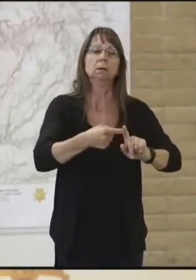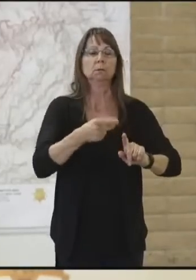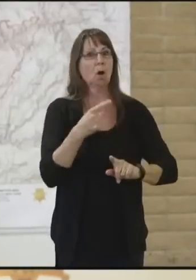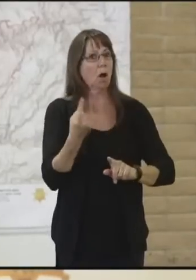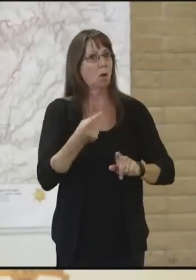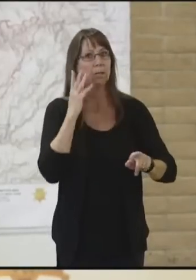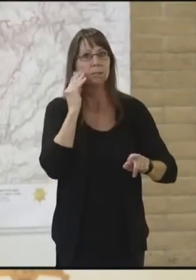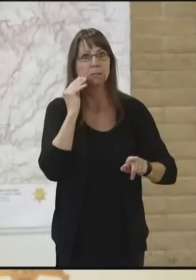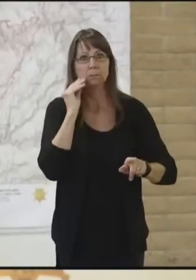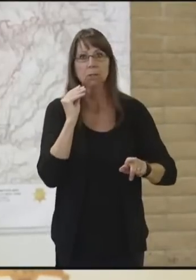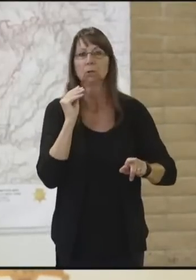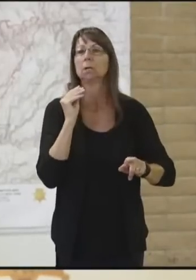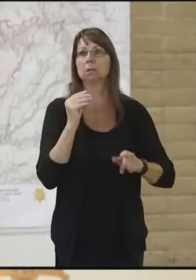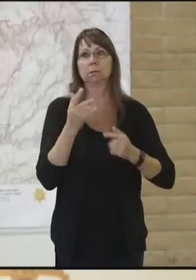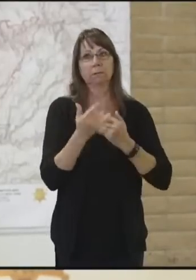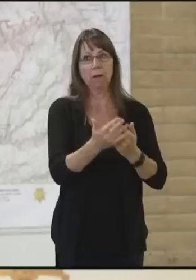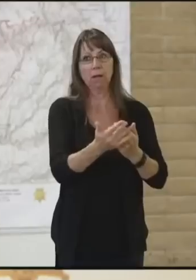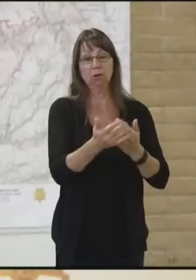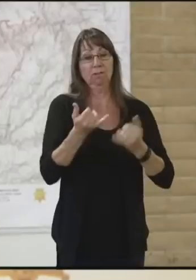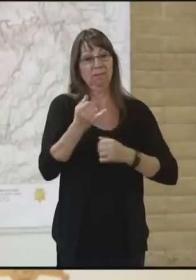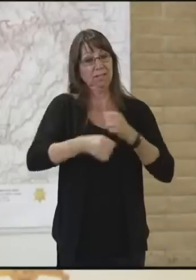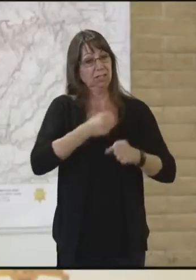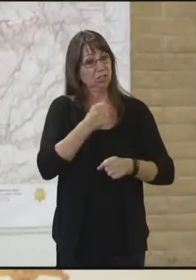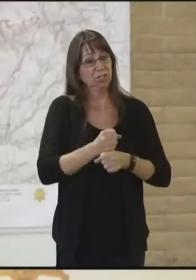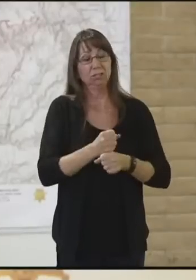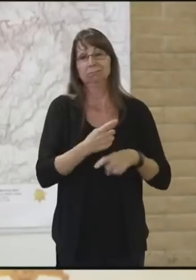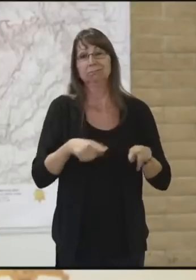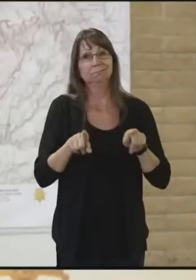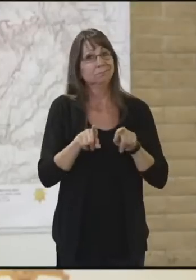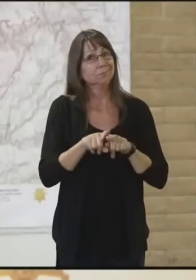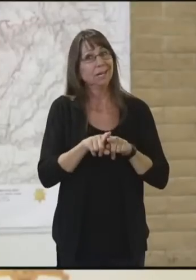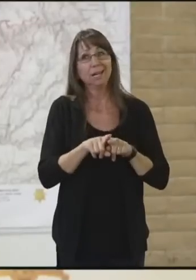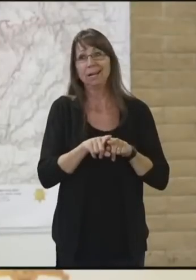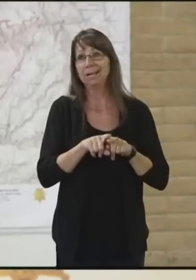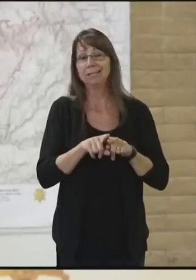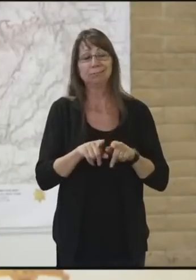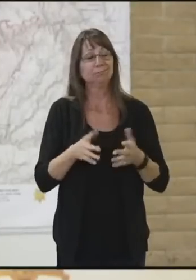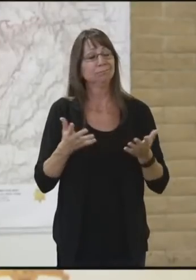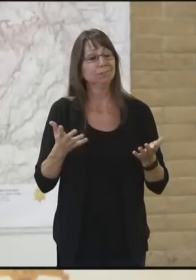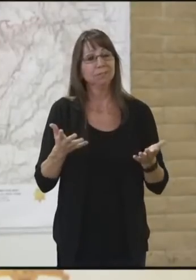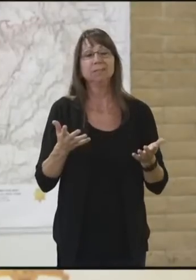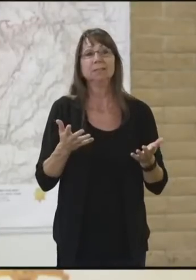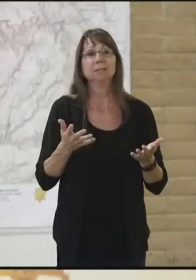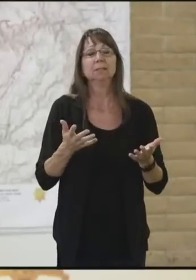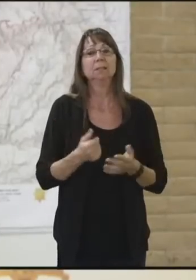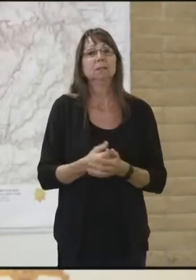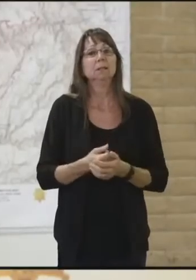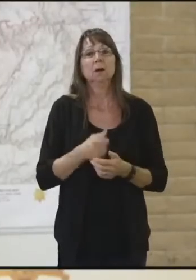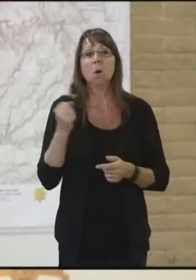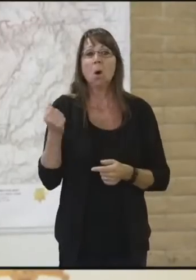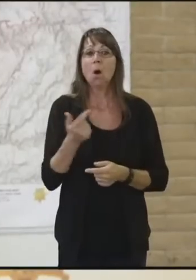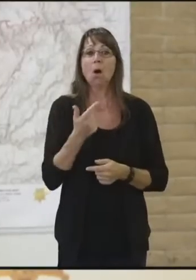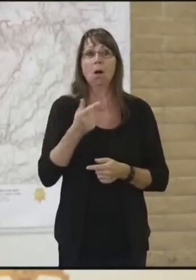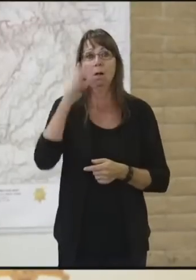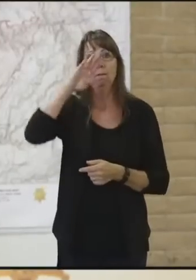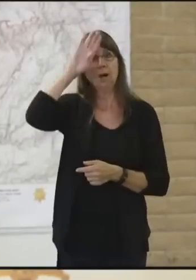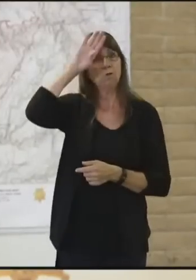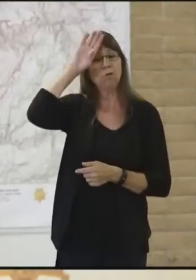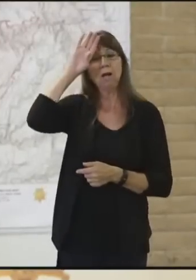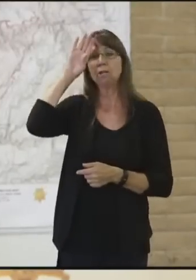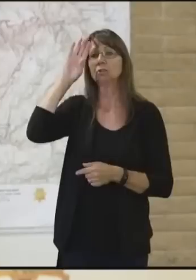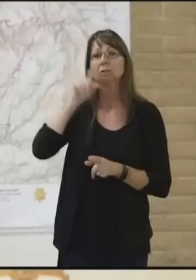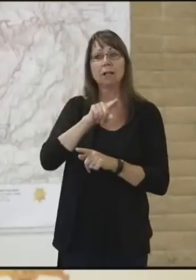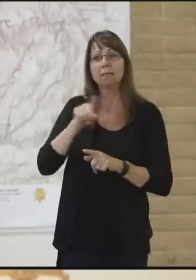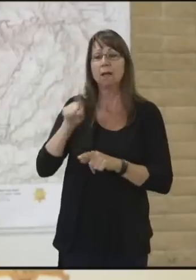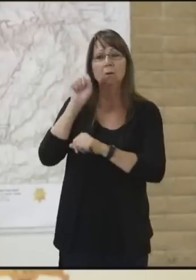year, unfortunately, has not been an exception. And so all firefighters are dedicated to doing everything they can to protect